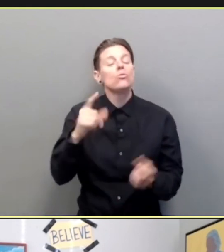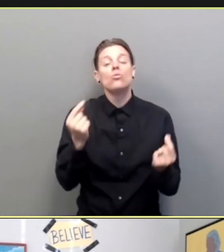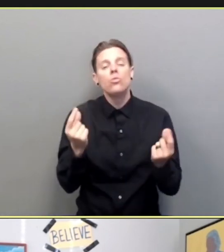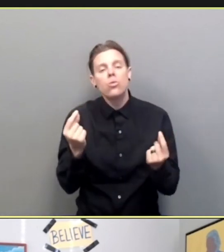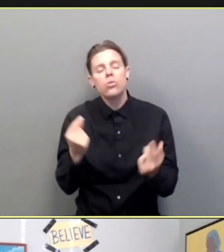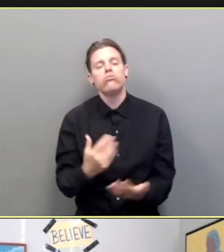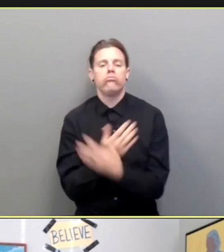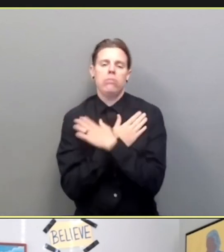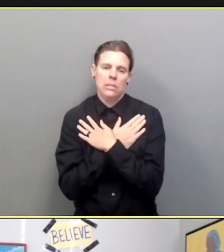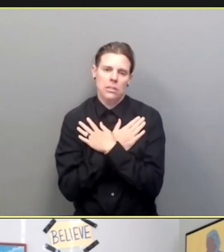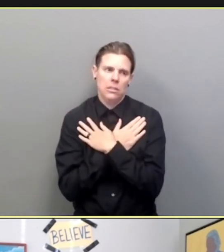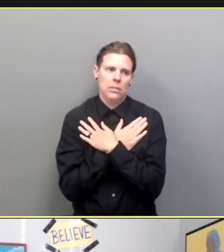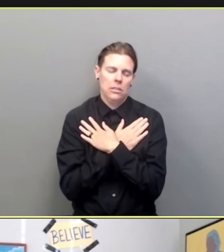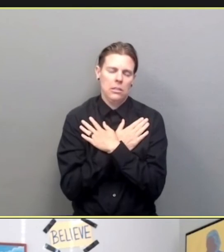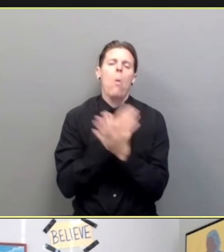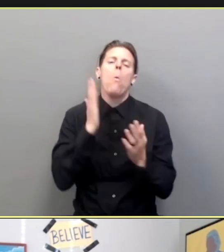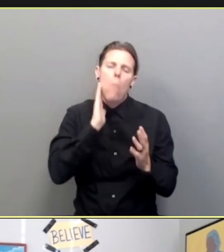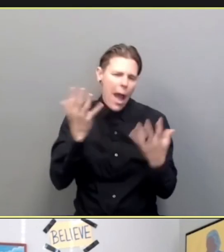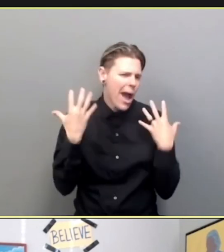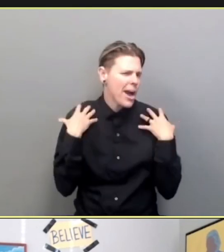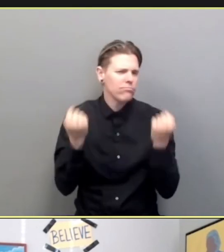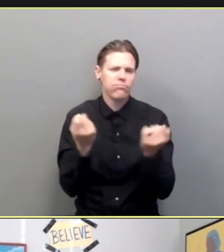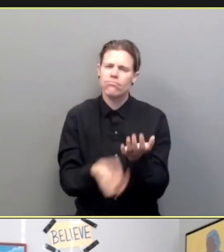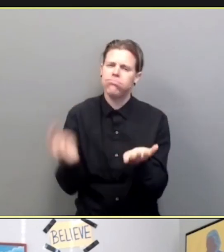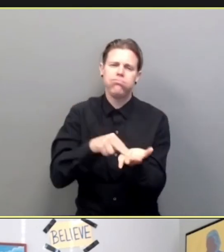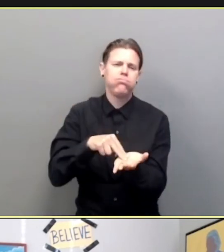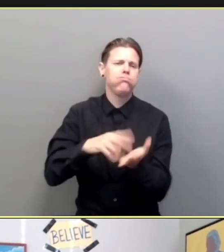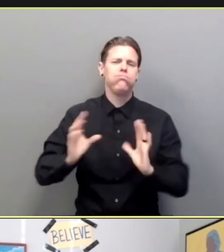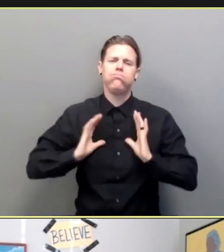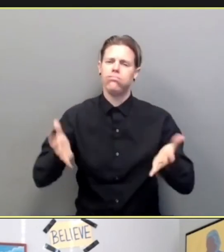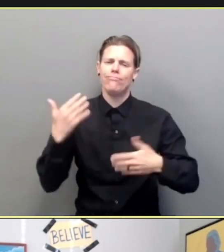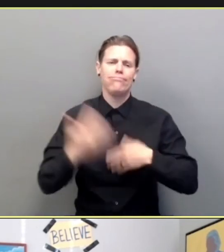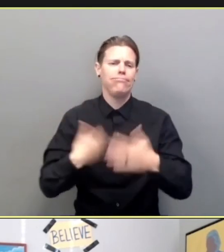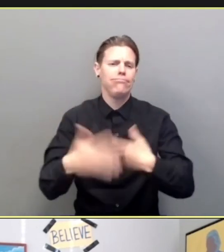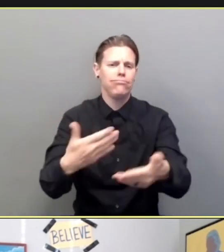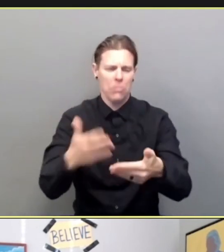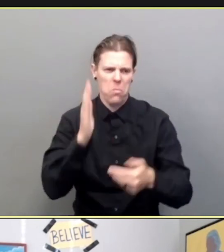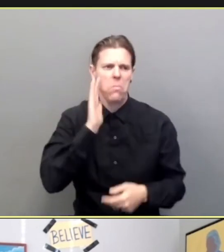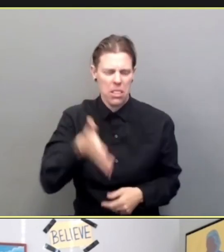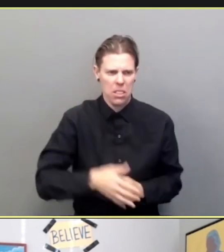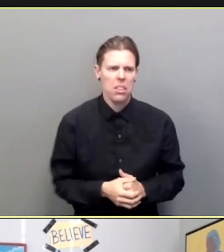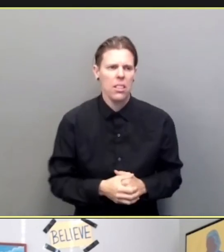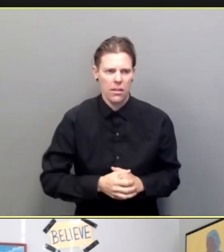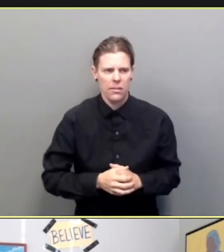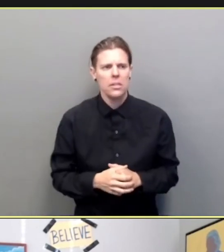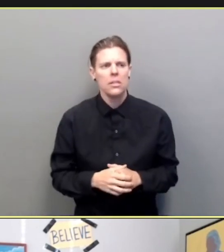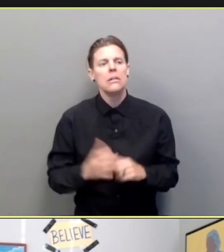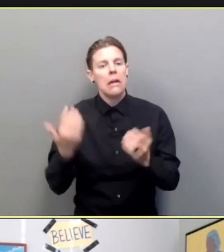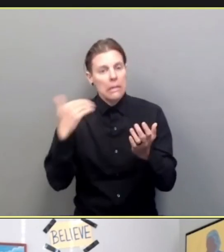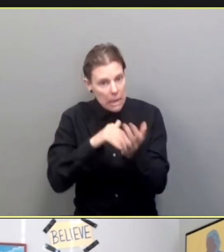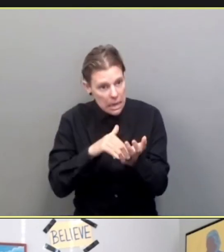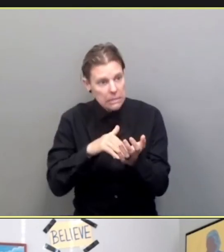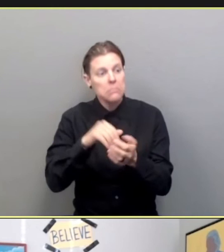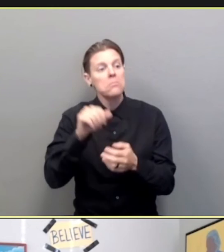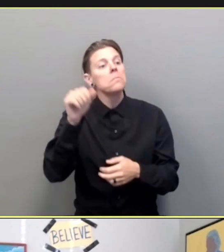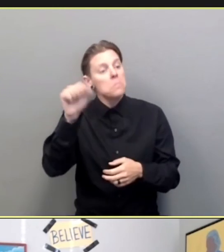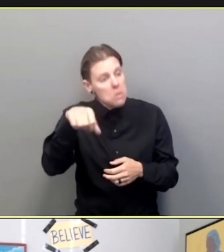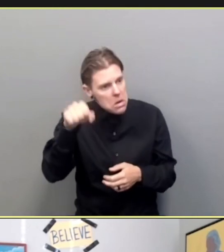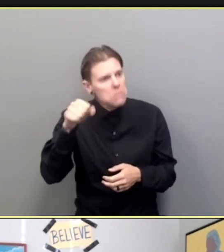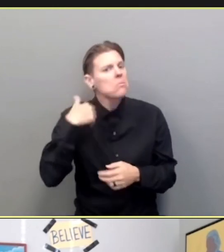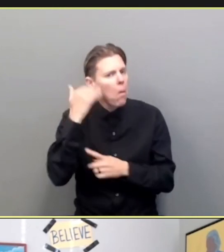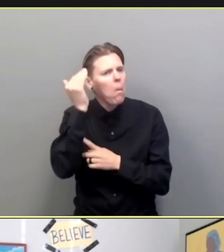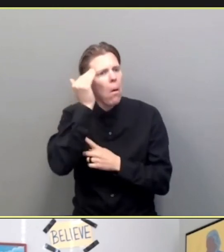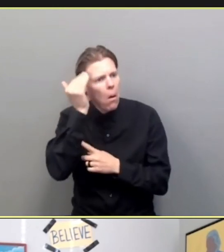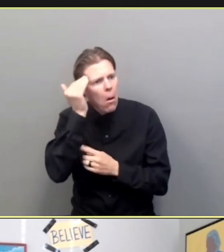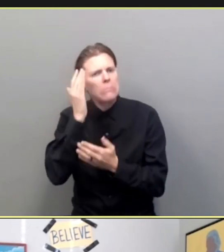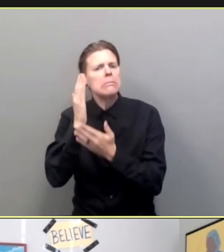and I think the risk has been identified in a certain age